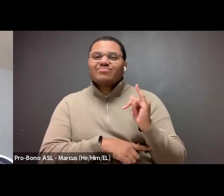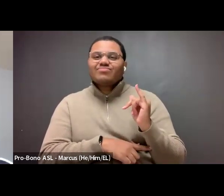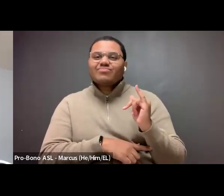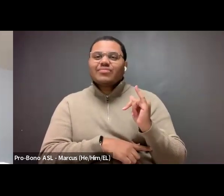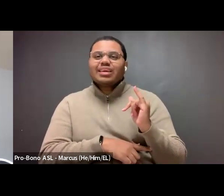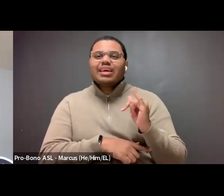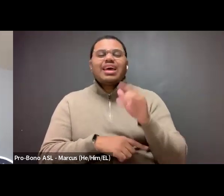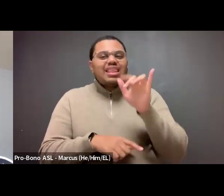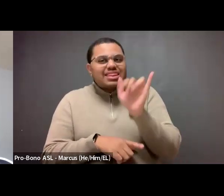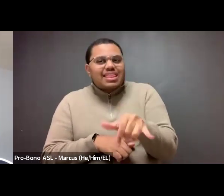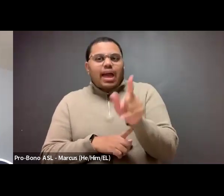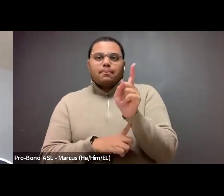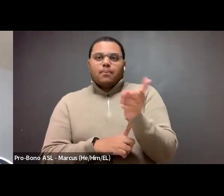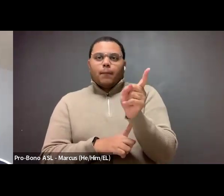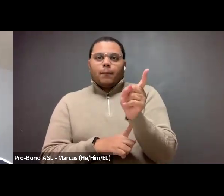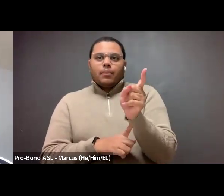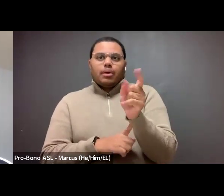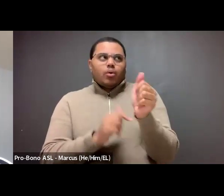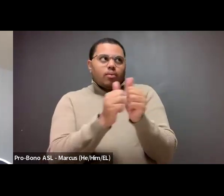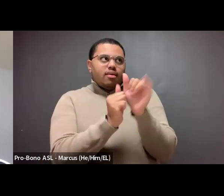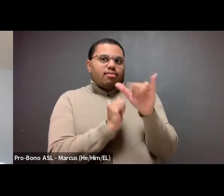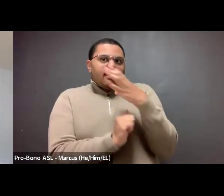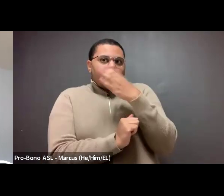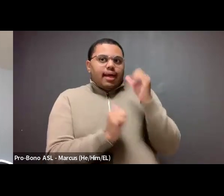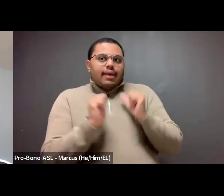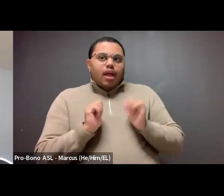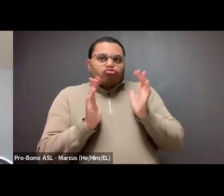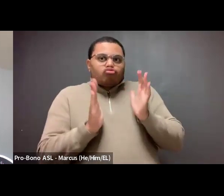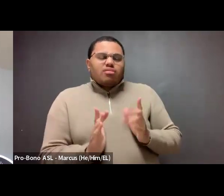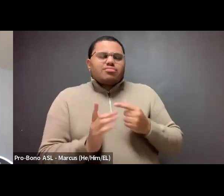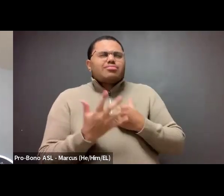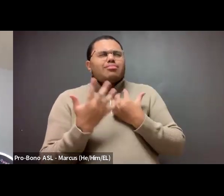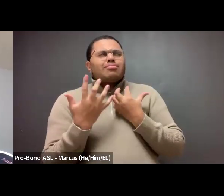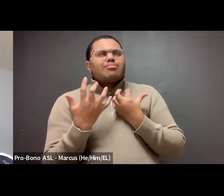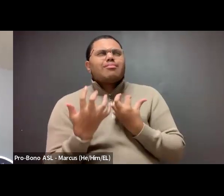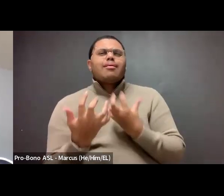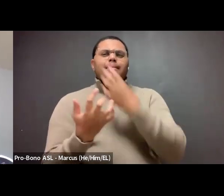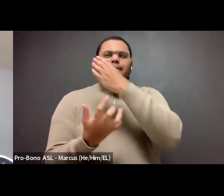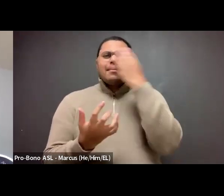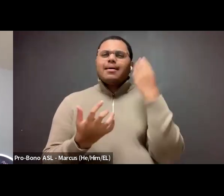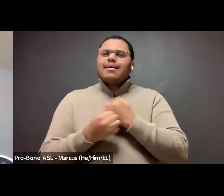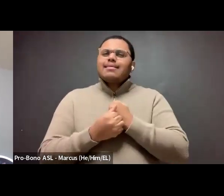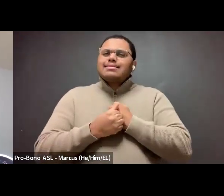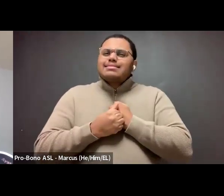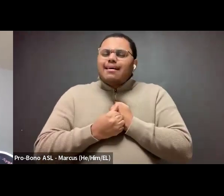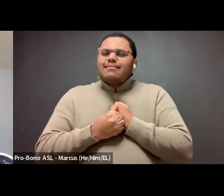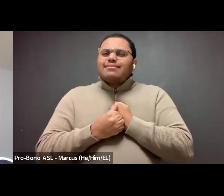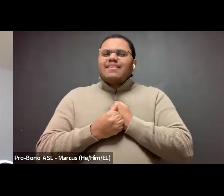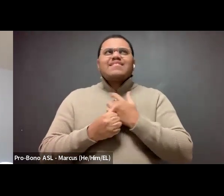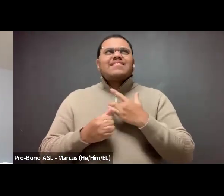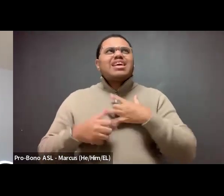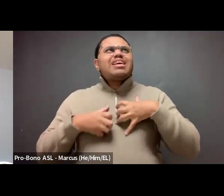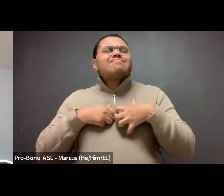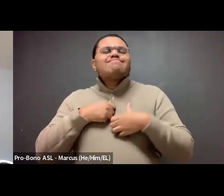It was in this moment with this Black actress that I yearned for Black love and felt such grief for